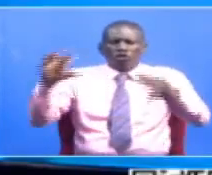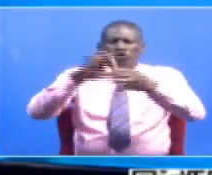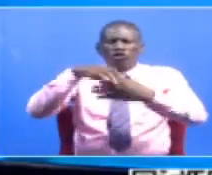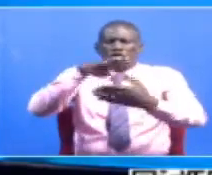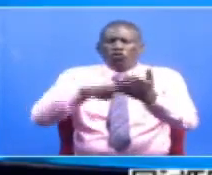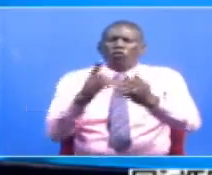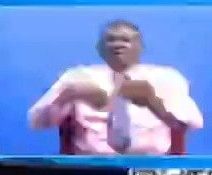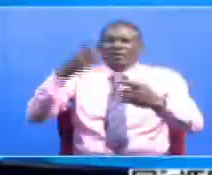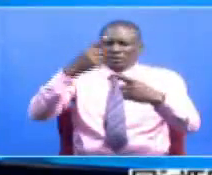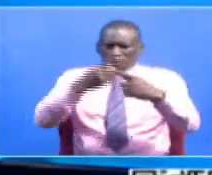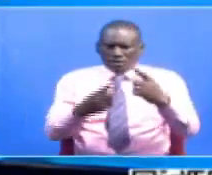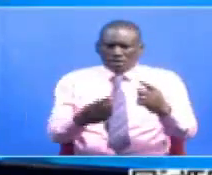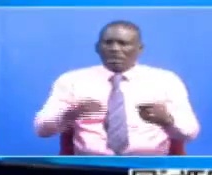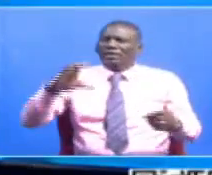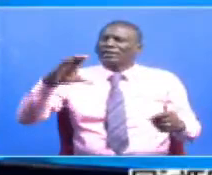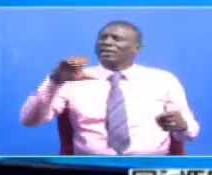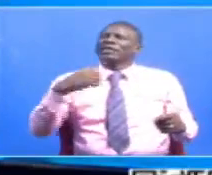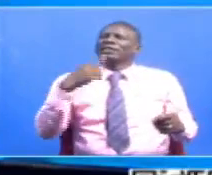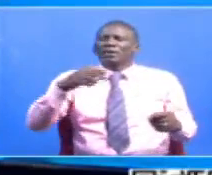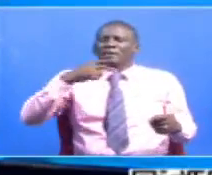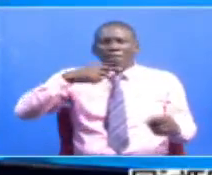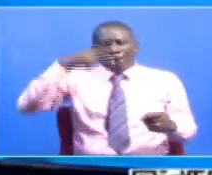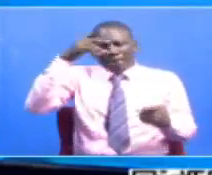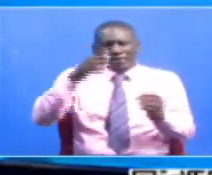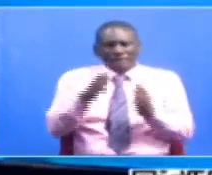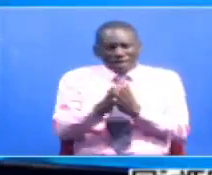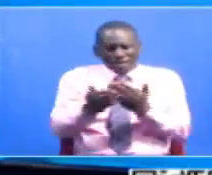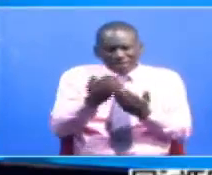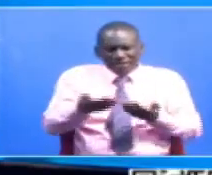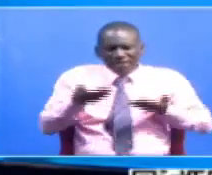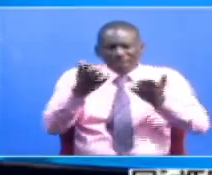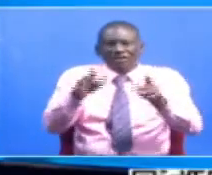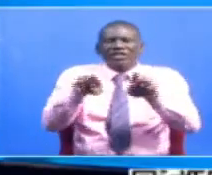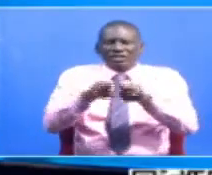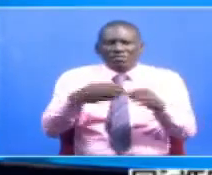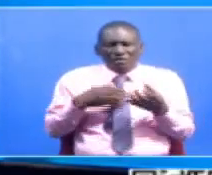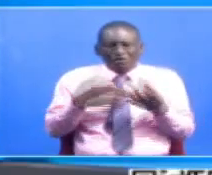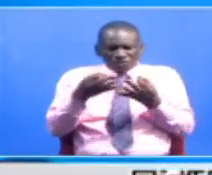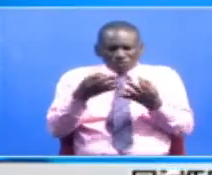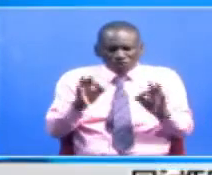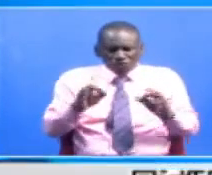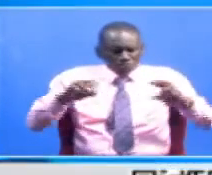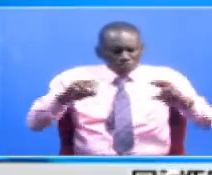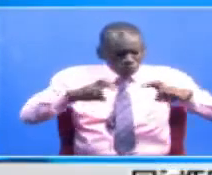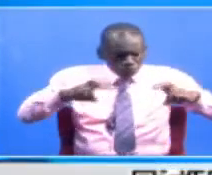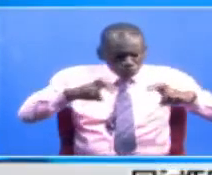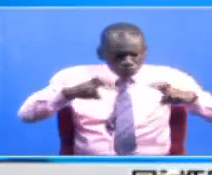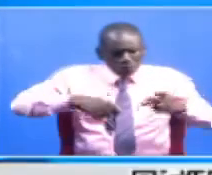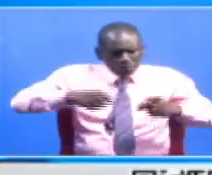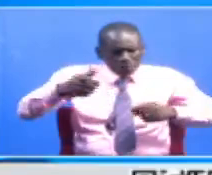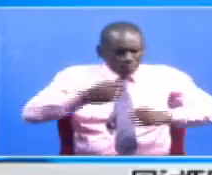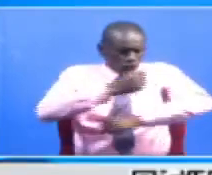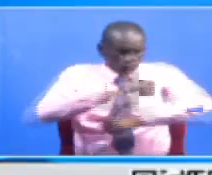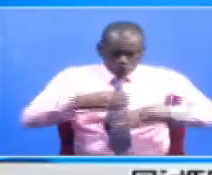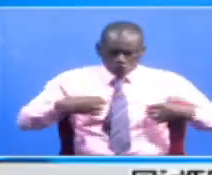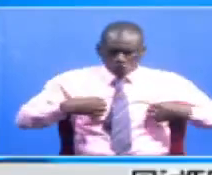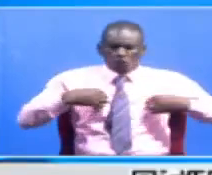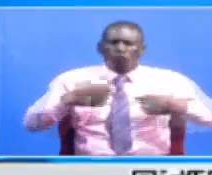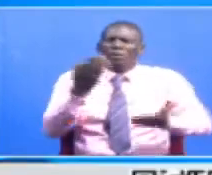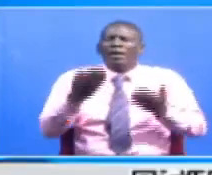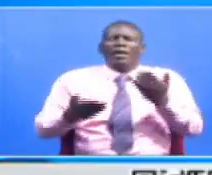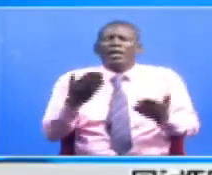year. The CS says parents and guardians will also have the liberty to source for school uniforms from any distributors of